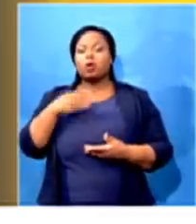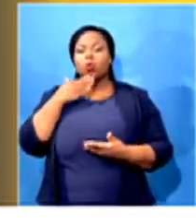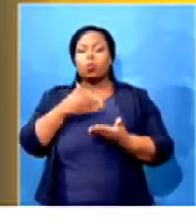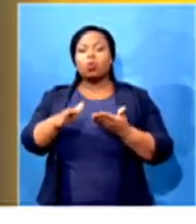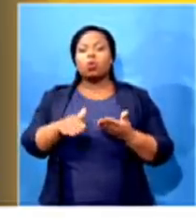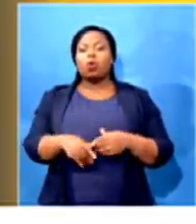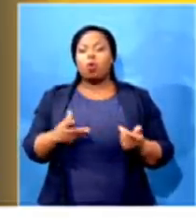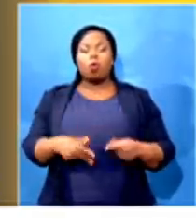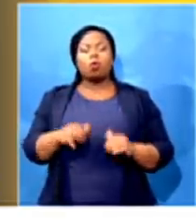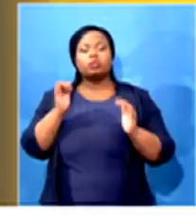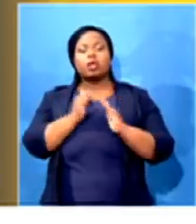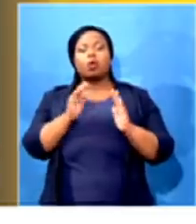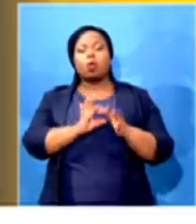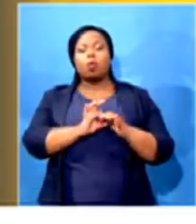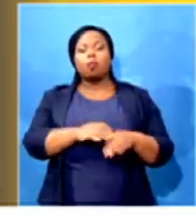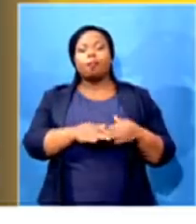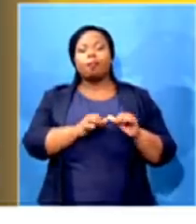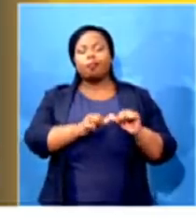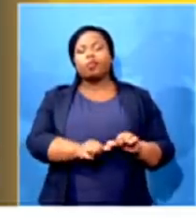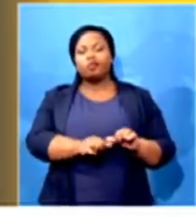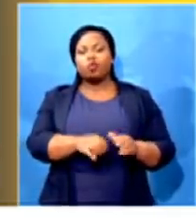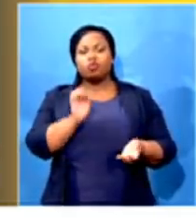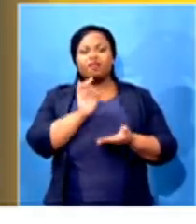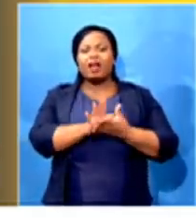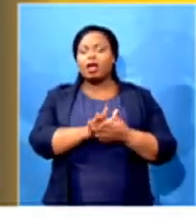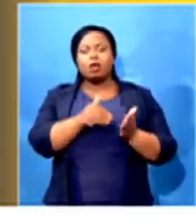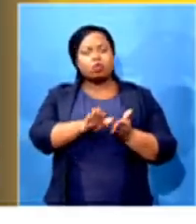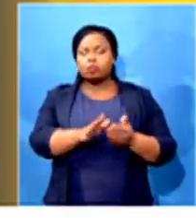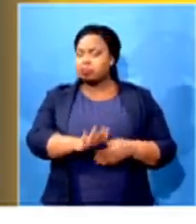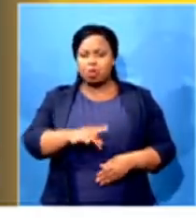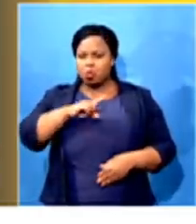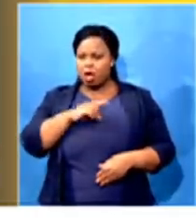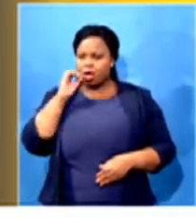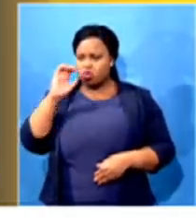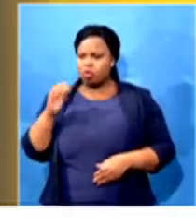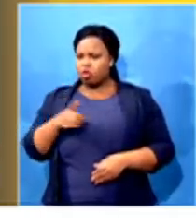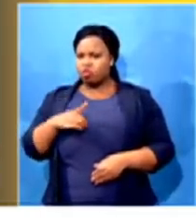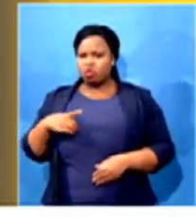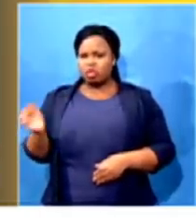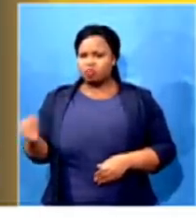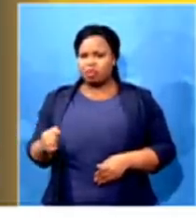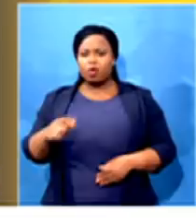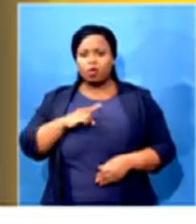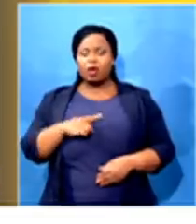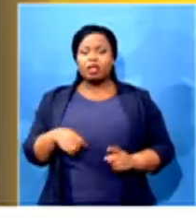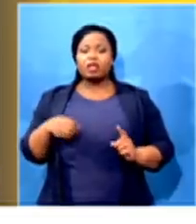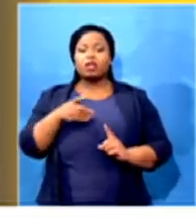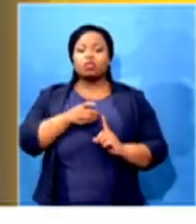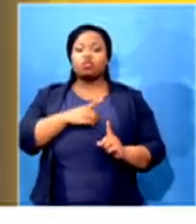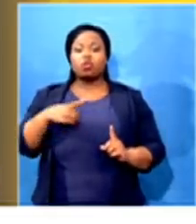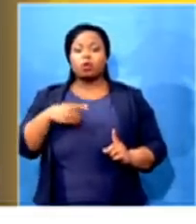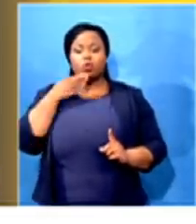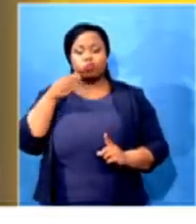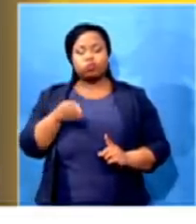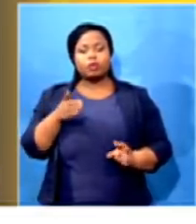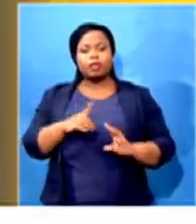lose his or her post based on the fact that Cuban doctors, by the way, a doctor that is employed by a